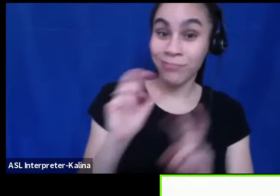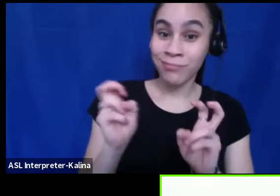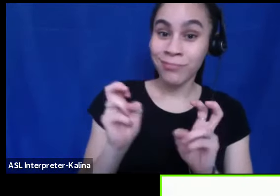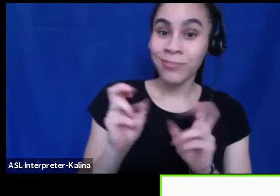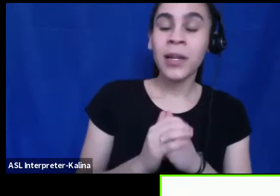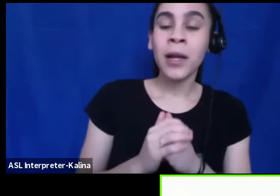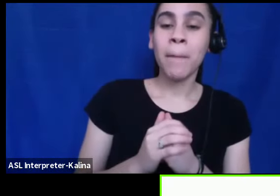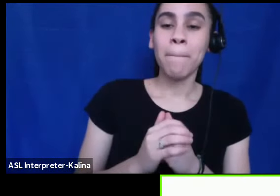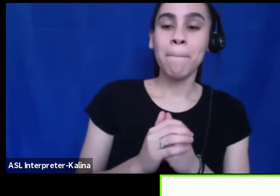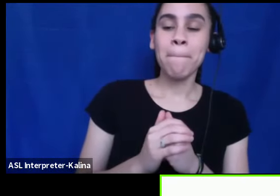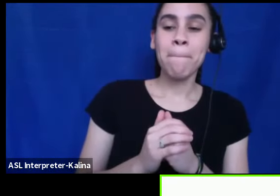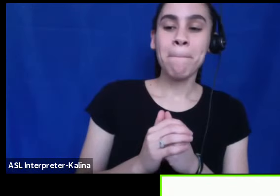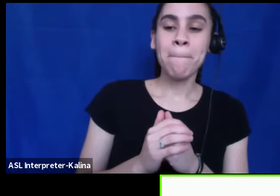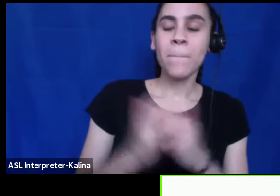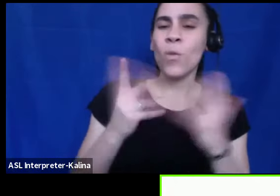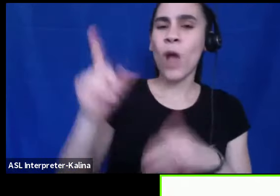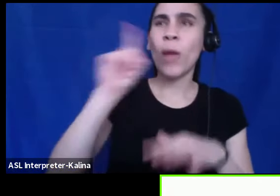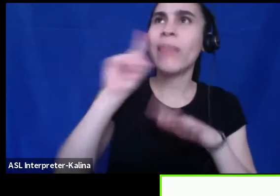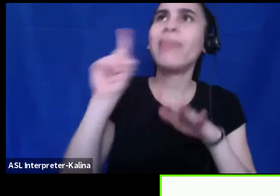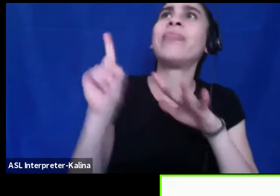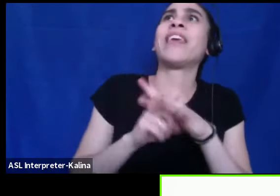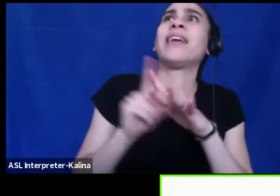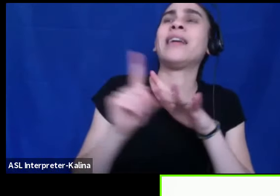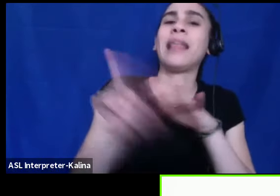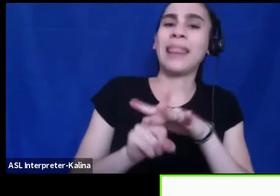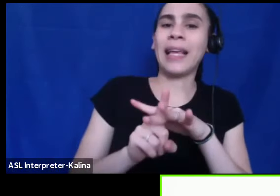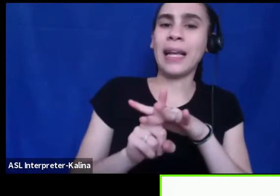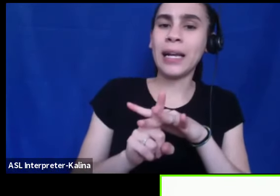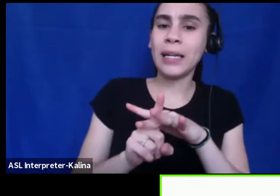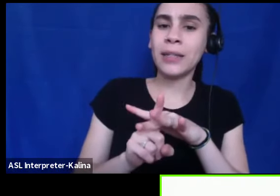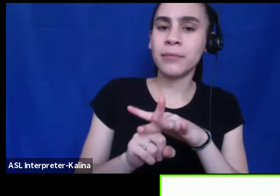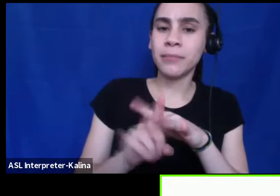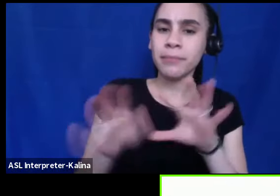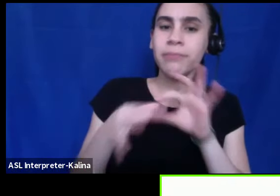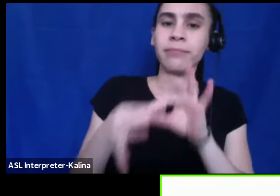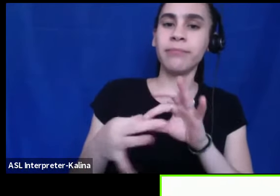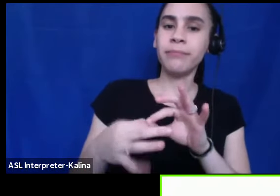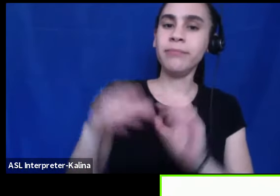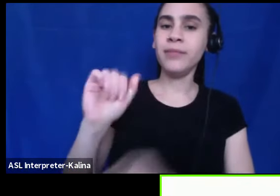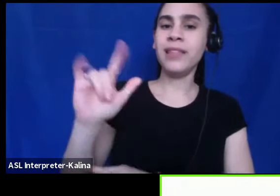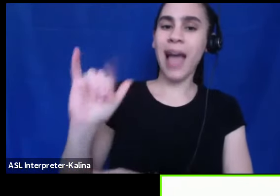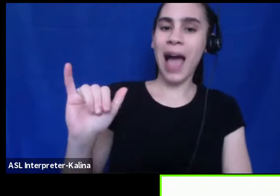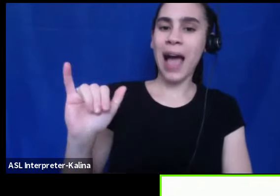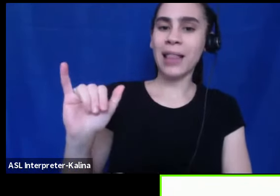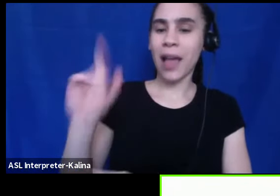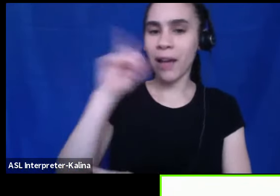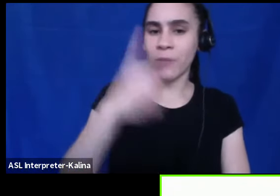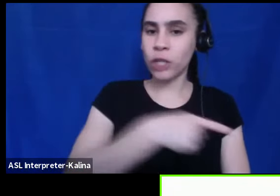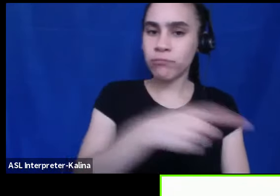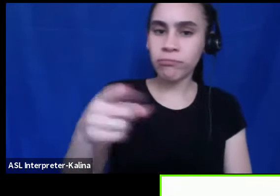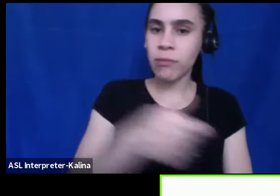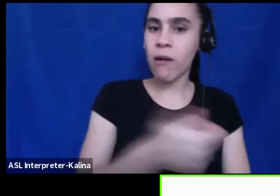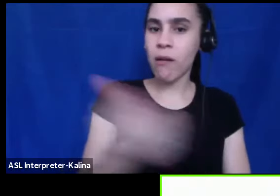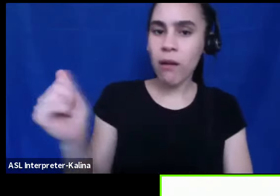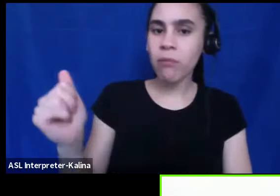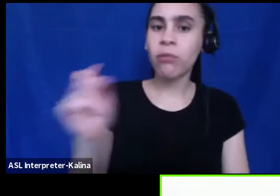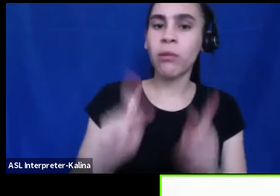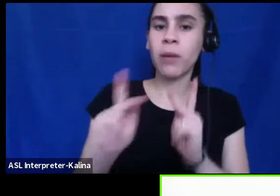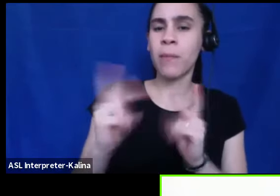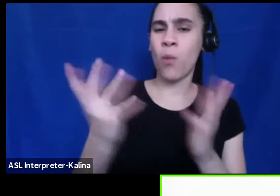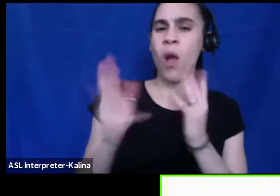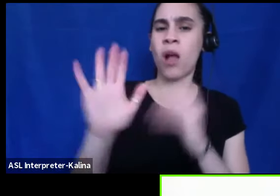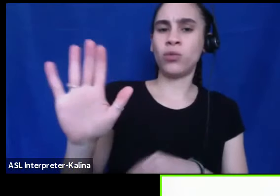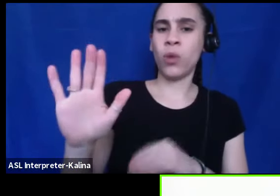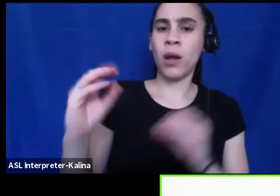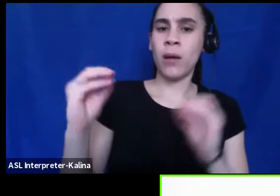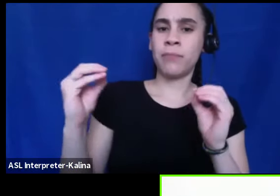do you think about when you think about being an ally, being an advocate for other people? What are some of the things that you're really thinking about?